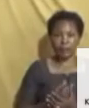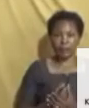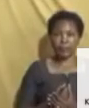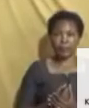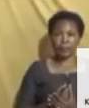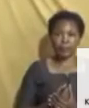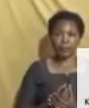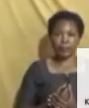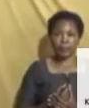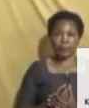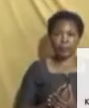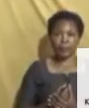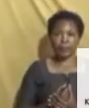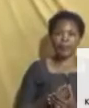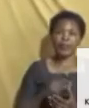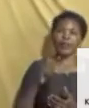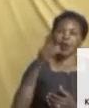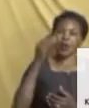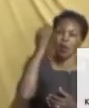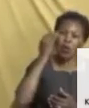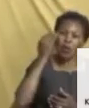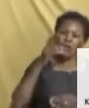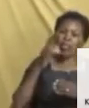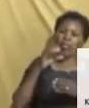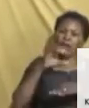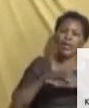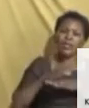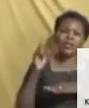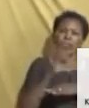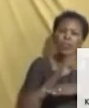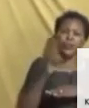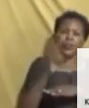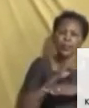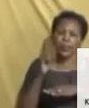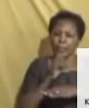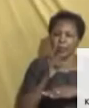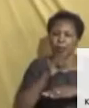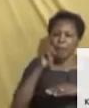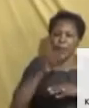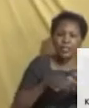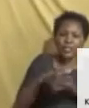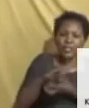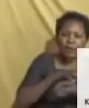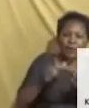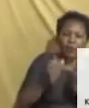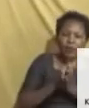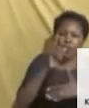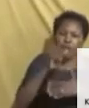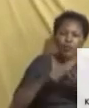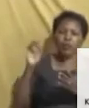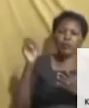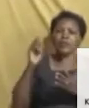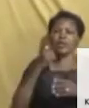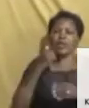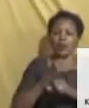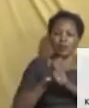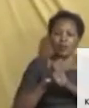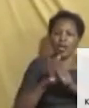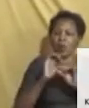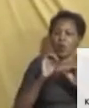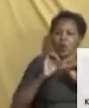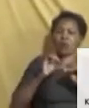Veiled threats have been given to the court that you must not interfere with what the president has done, because the